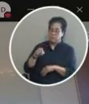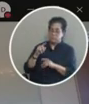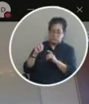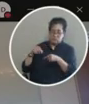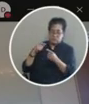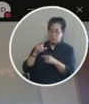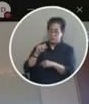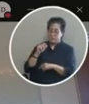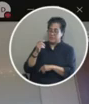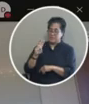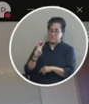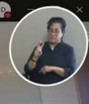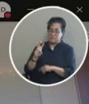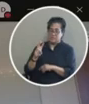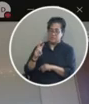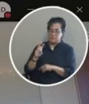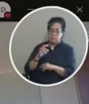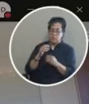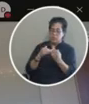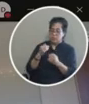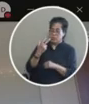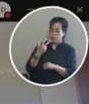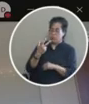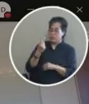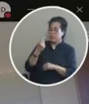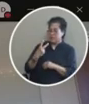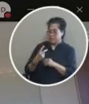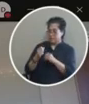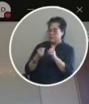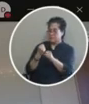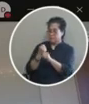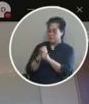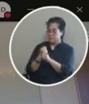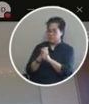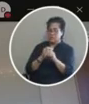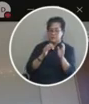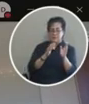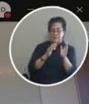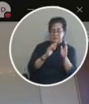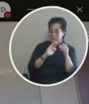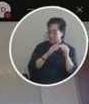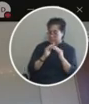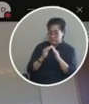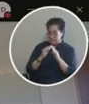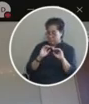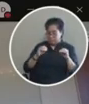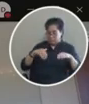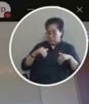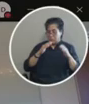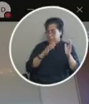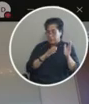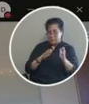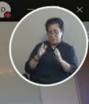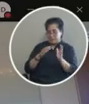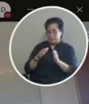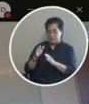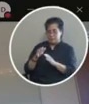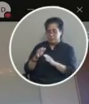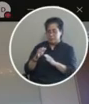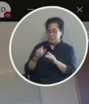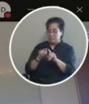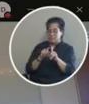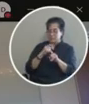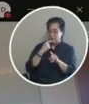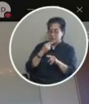2016. So it's been almost 3.5 years. The city has no plans. We didn't issue debt for the MPC project. As I mentioned, the